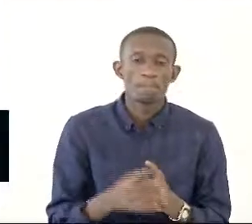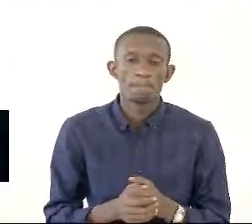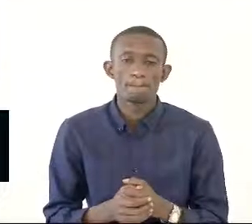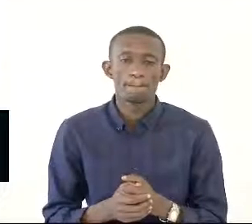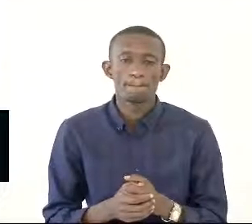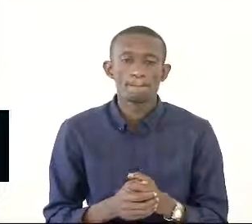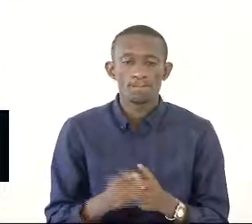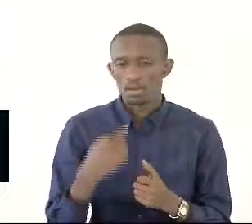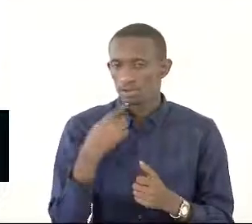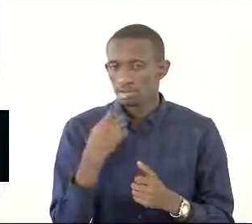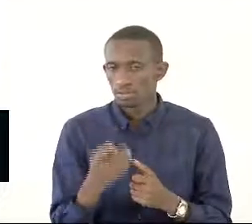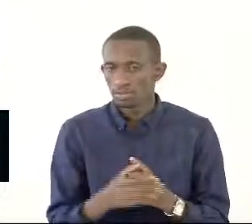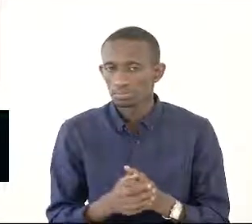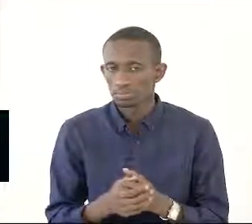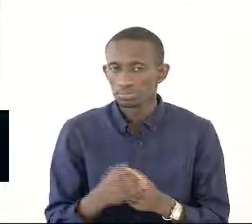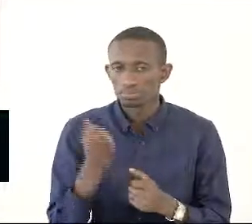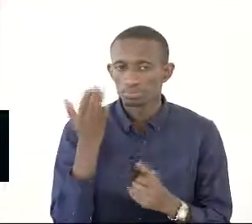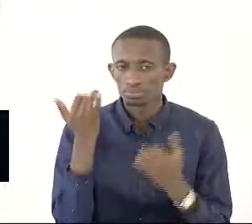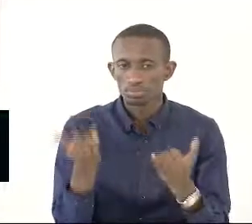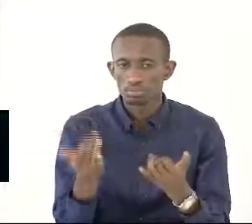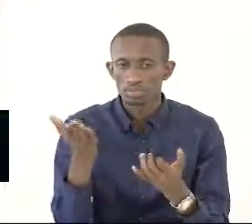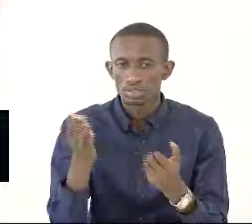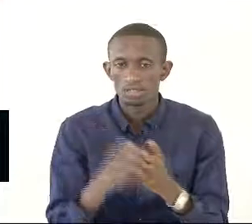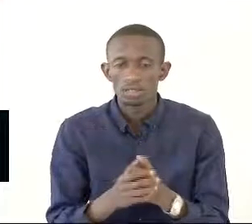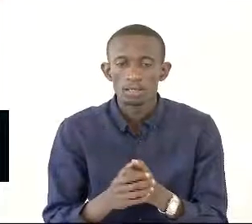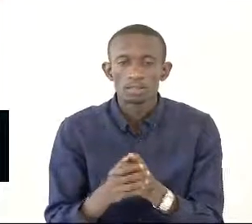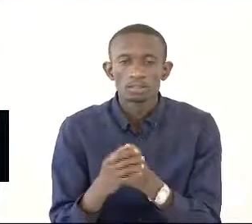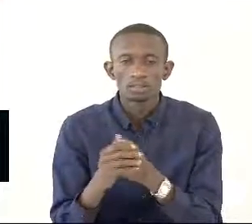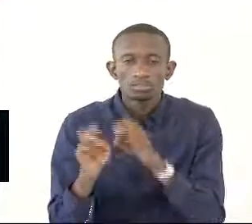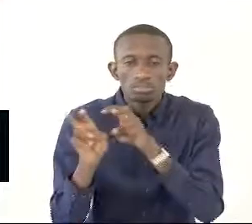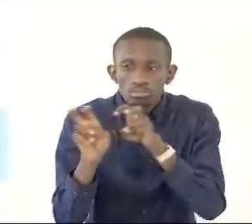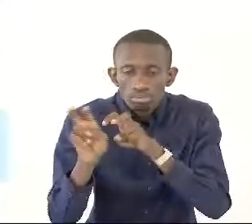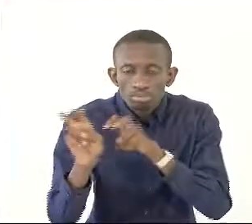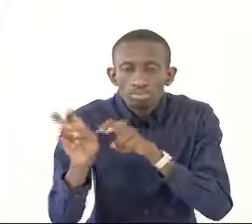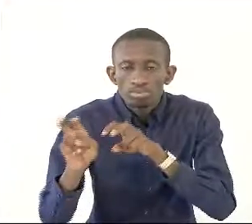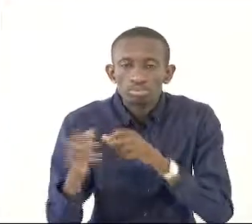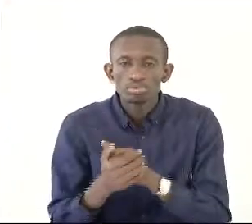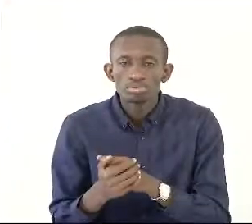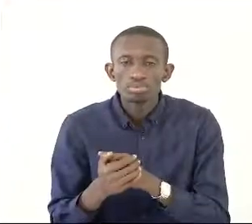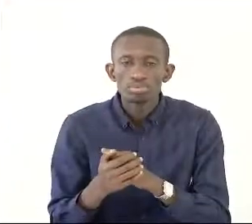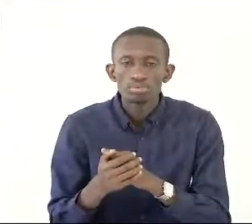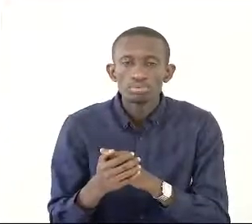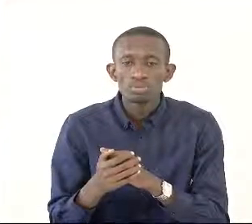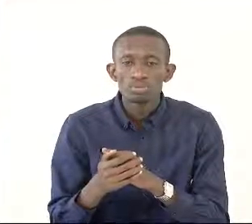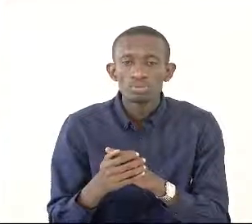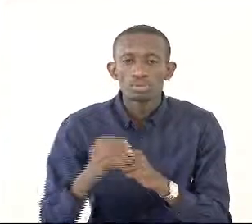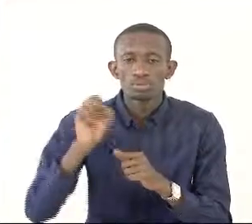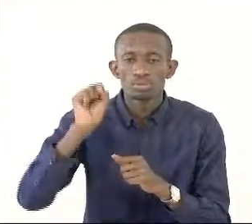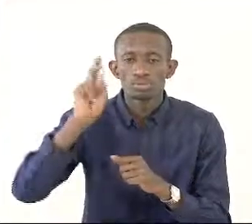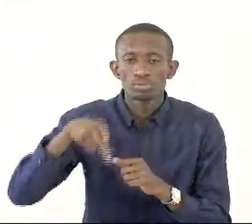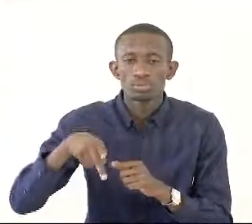current is detected by the speaker, giving a click sound telling you there is a danger, okay?